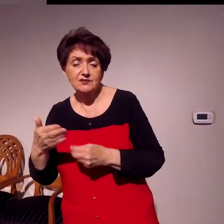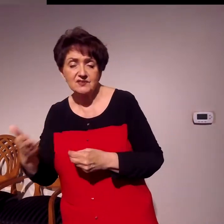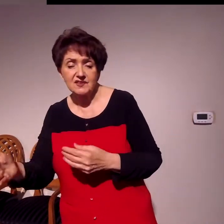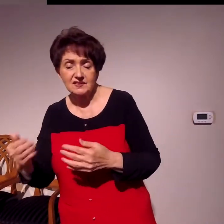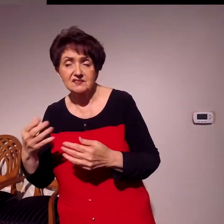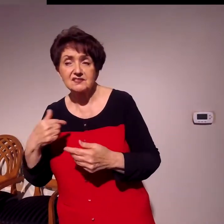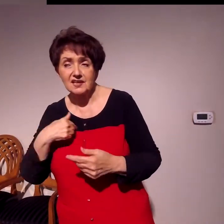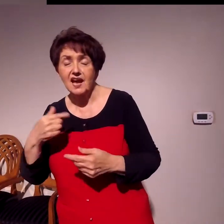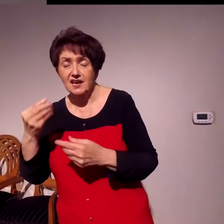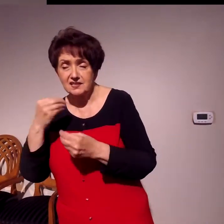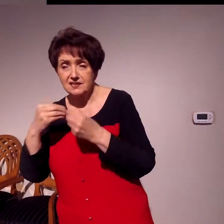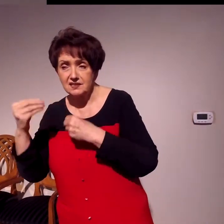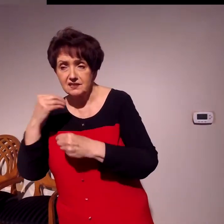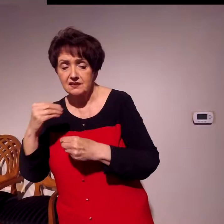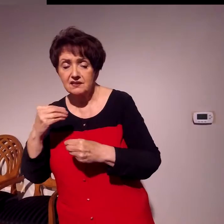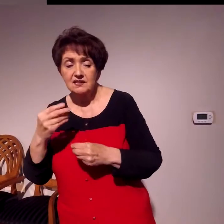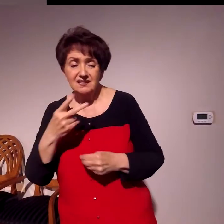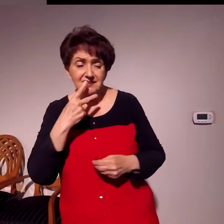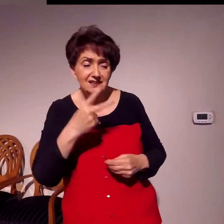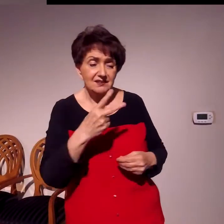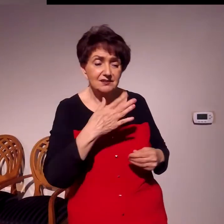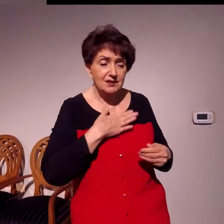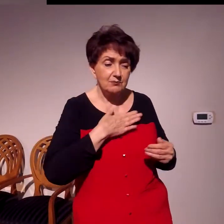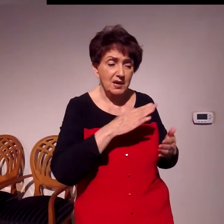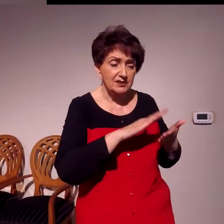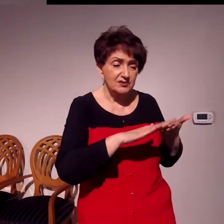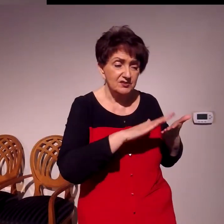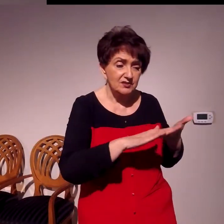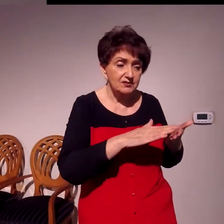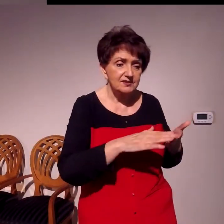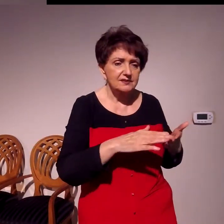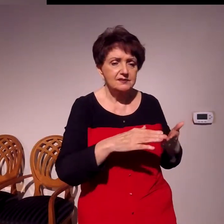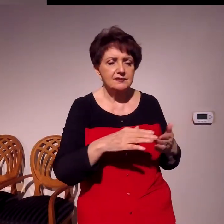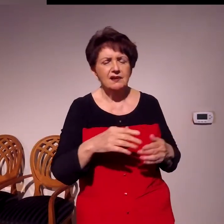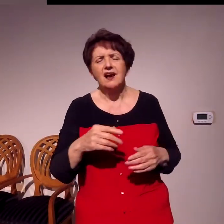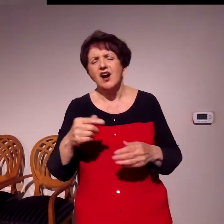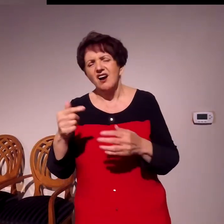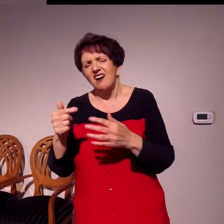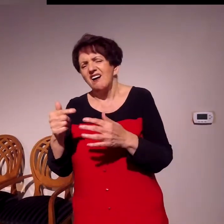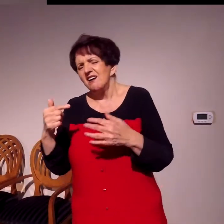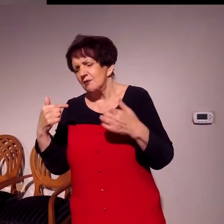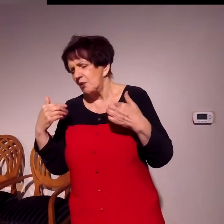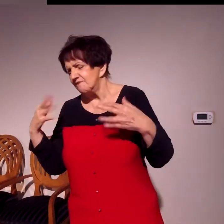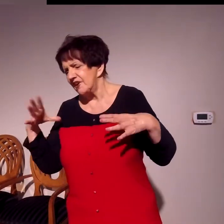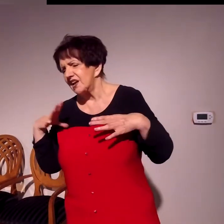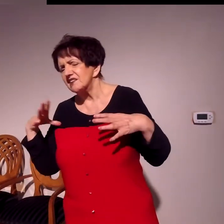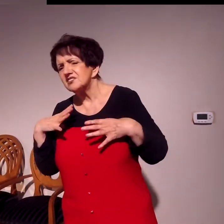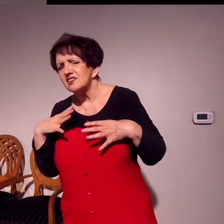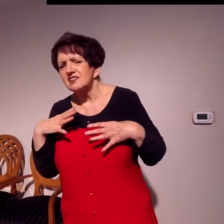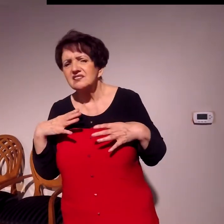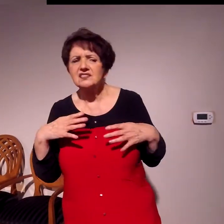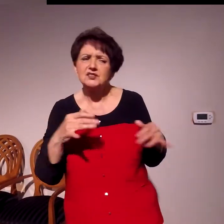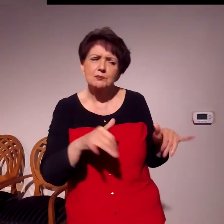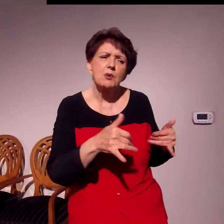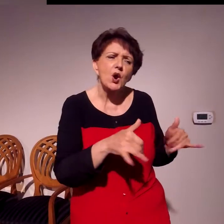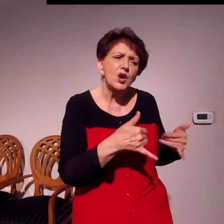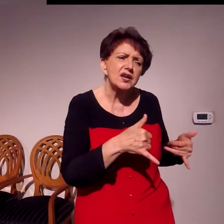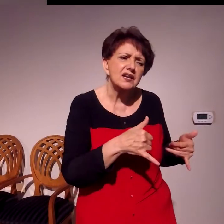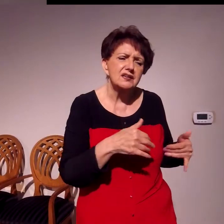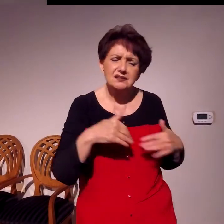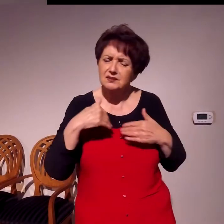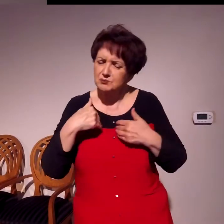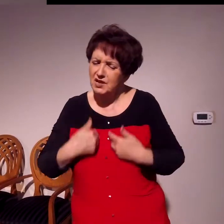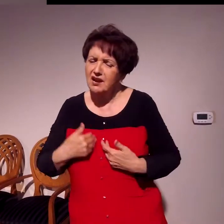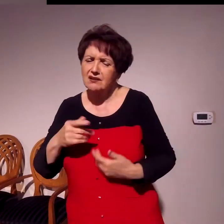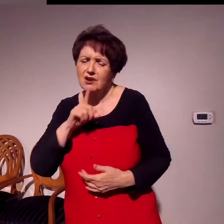then I looked at all my excuses. Well, you know, I'm on vacation. Oh, come on, it's just a party. Oh, you know, but I'm tired and I just really